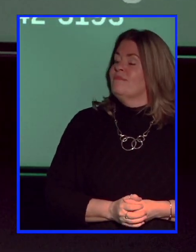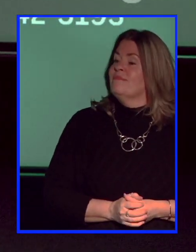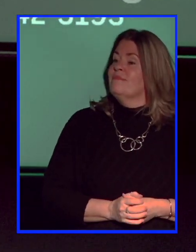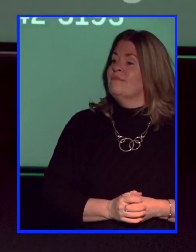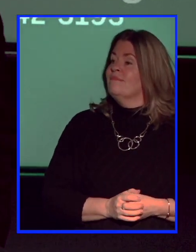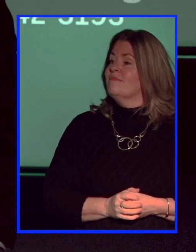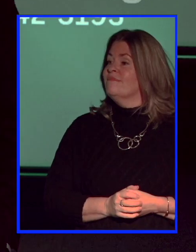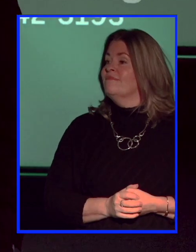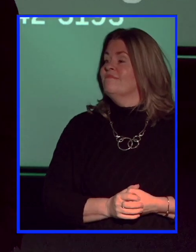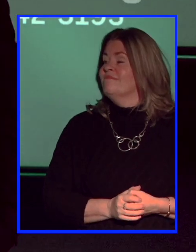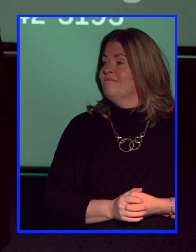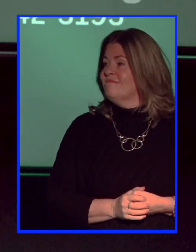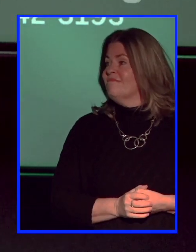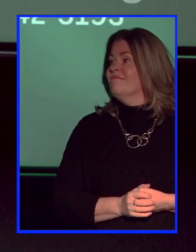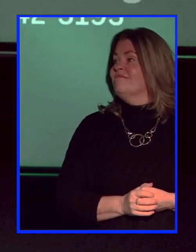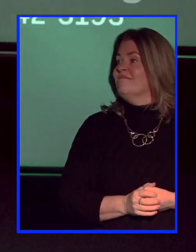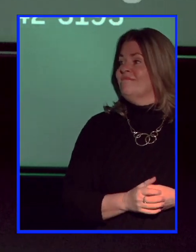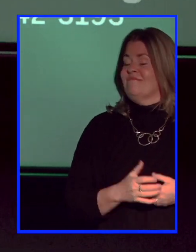So